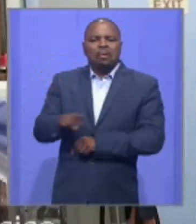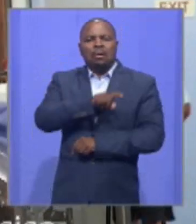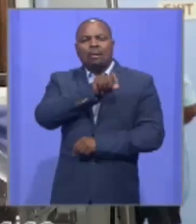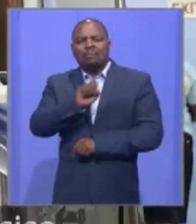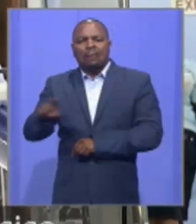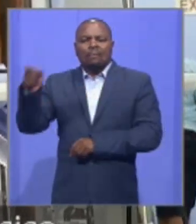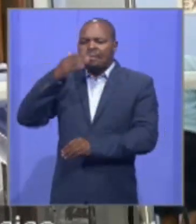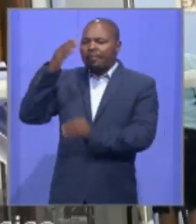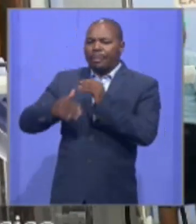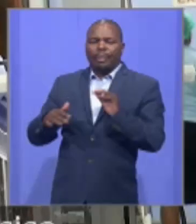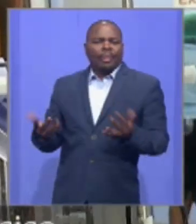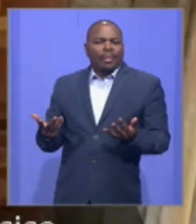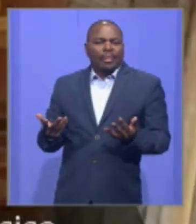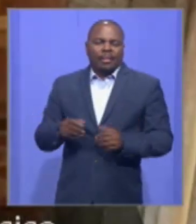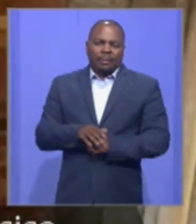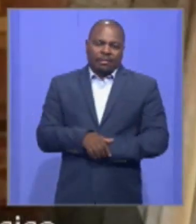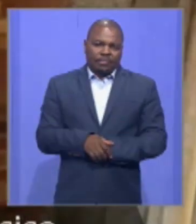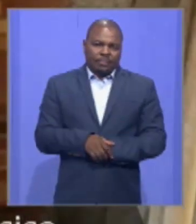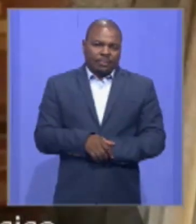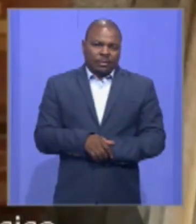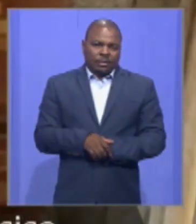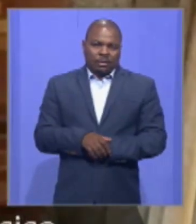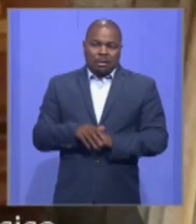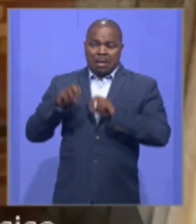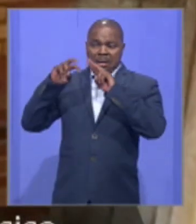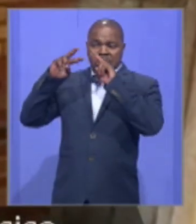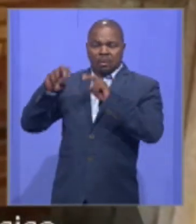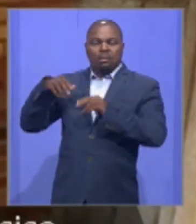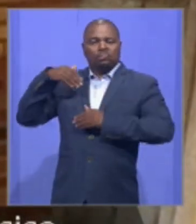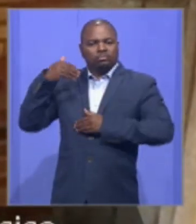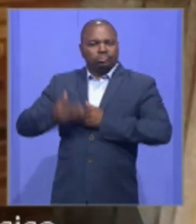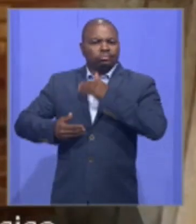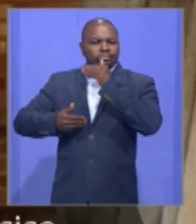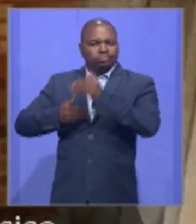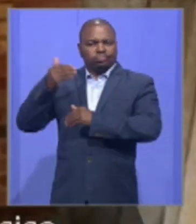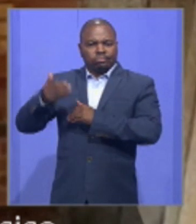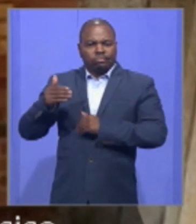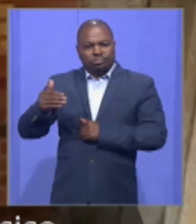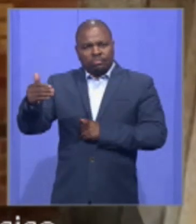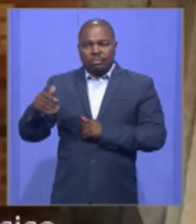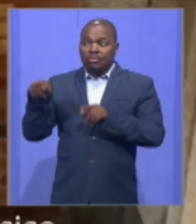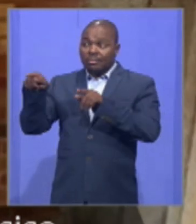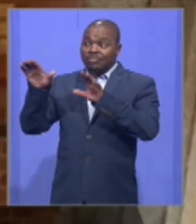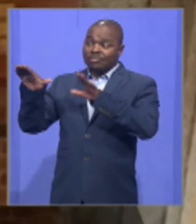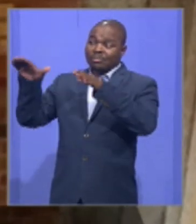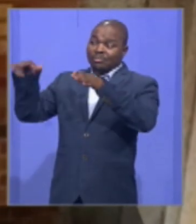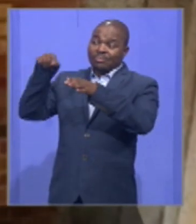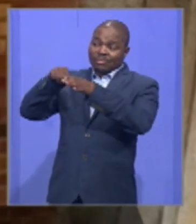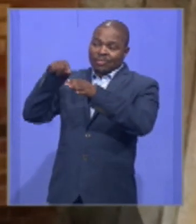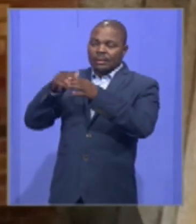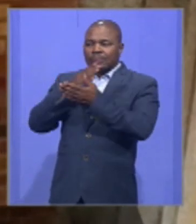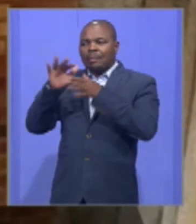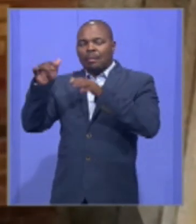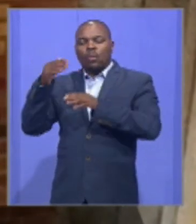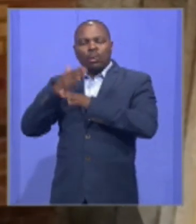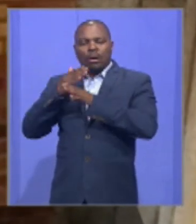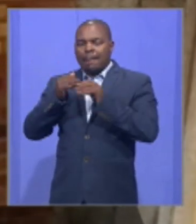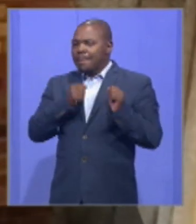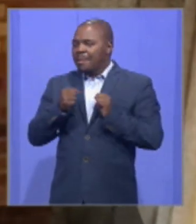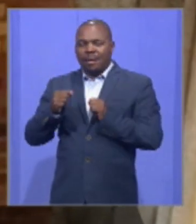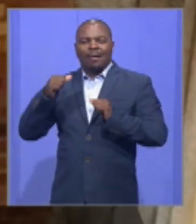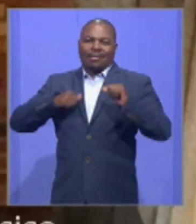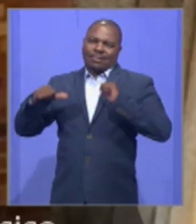go konosediwa. As the investigation are ongoing, the institution is still run by people who are on an active basis. We would then